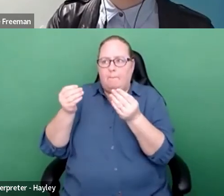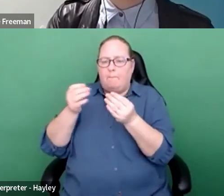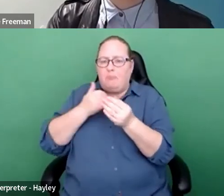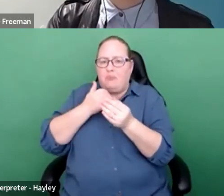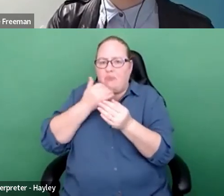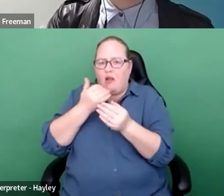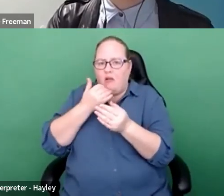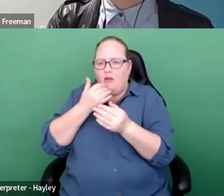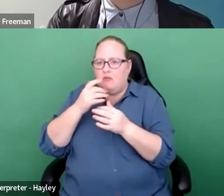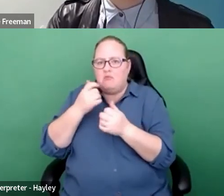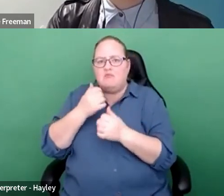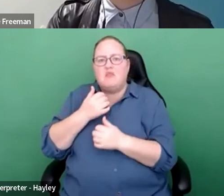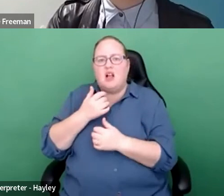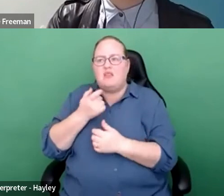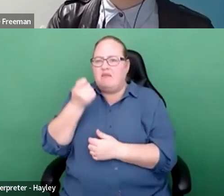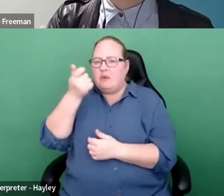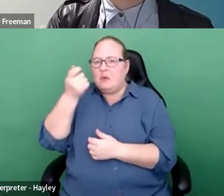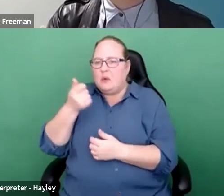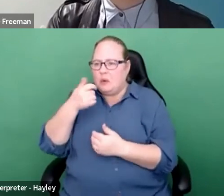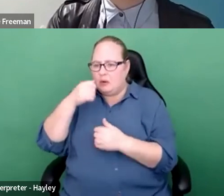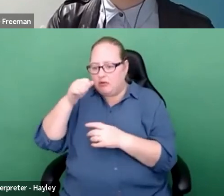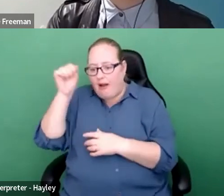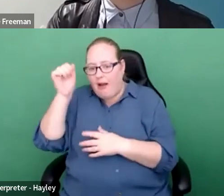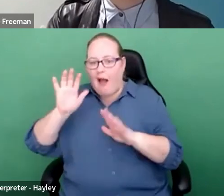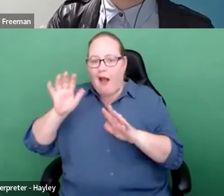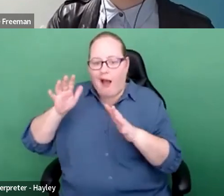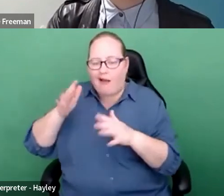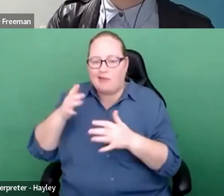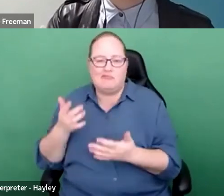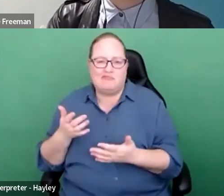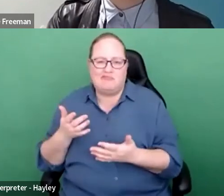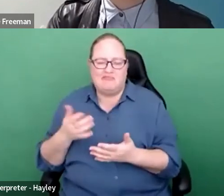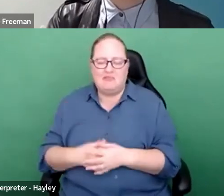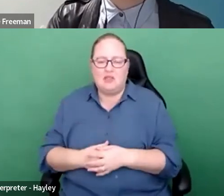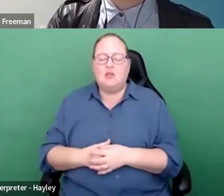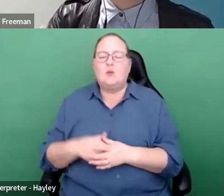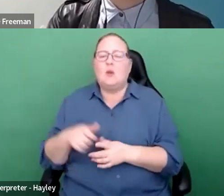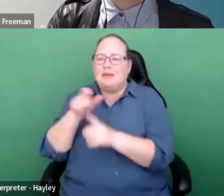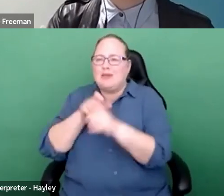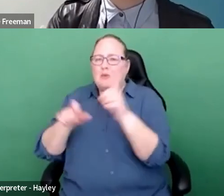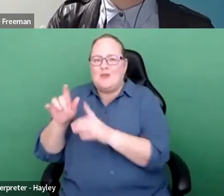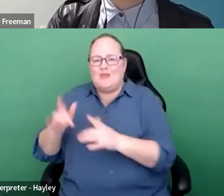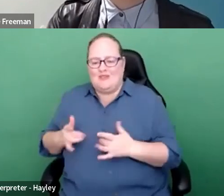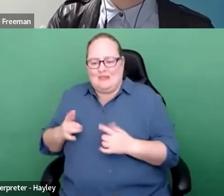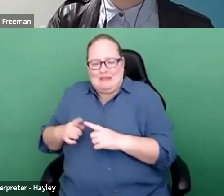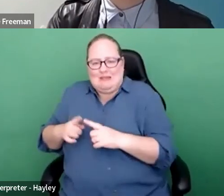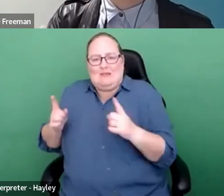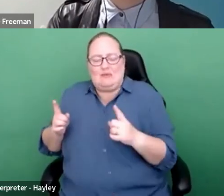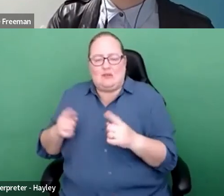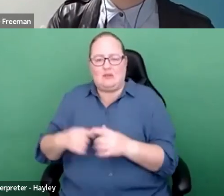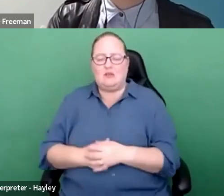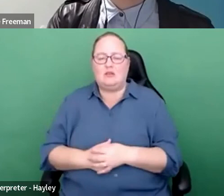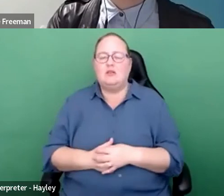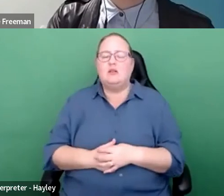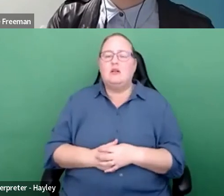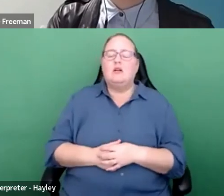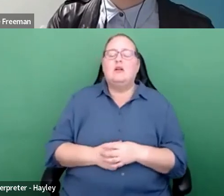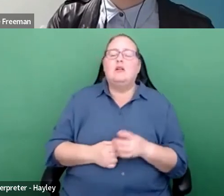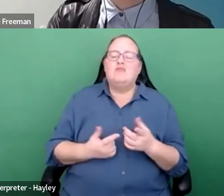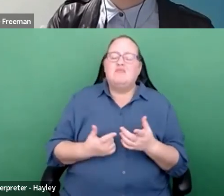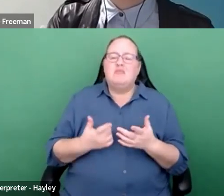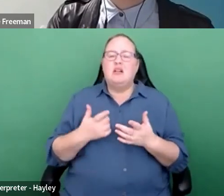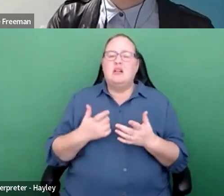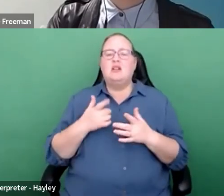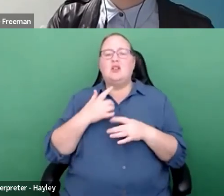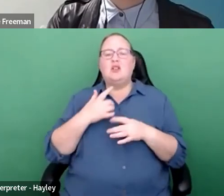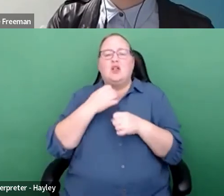of a community, and I think, I spoke a lot to the rector, Father Nicholas, who kind of spoke about how he really misses this idea of a rich,